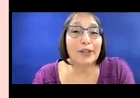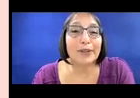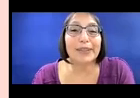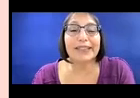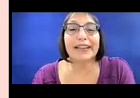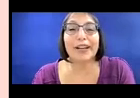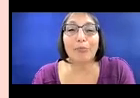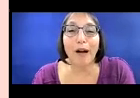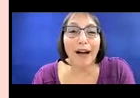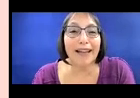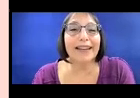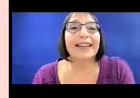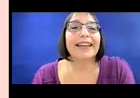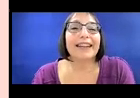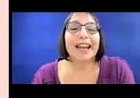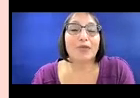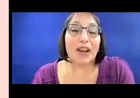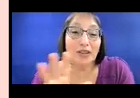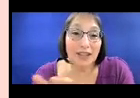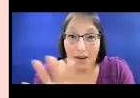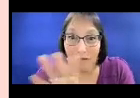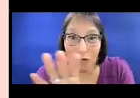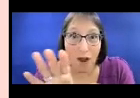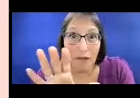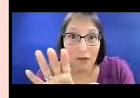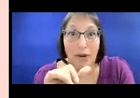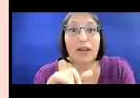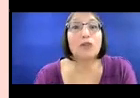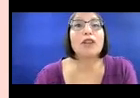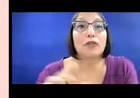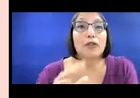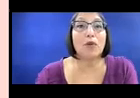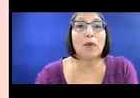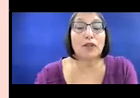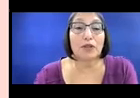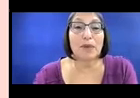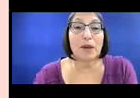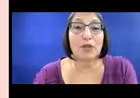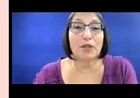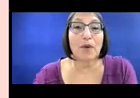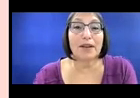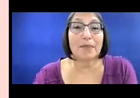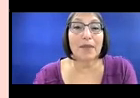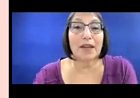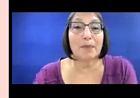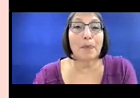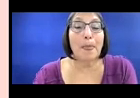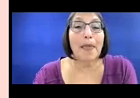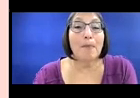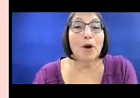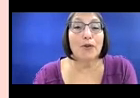Kahoot, Nearpod, name changes, like if you're on the screen and you're changing your name and you want students to be able to respond to something.